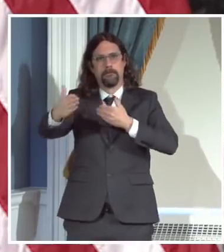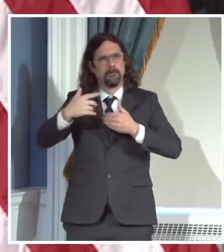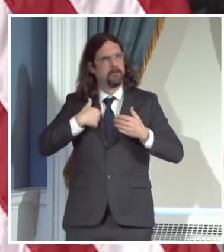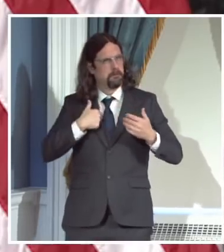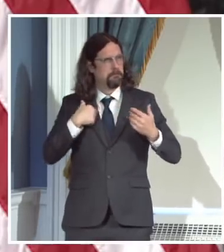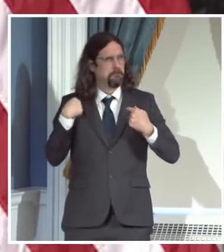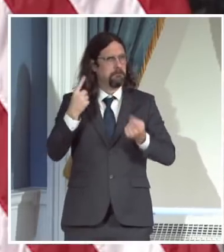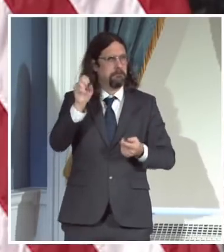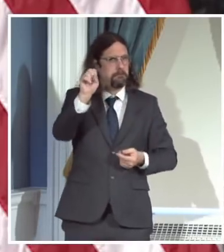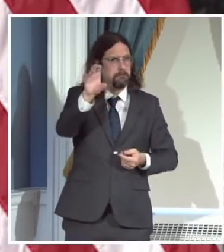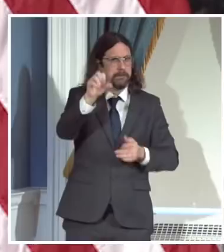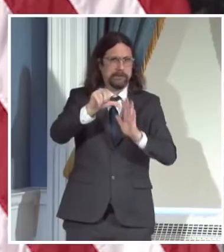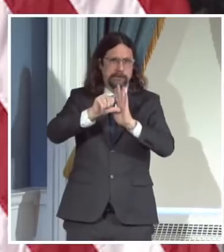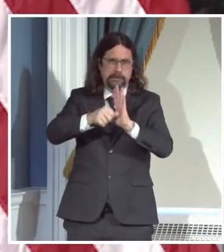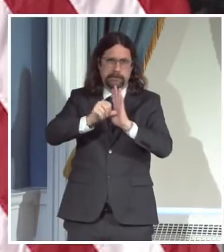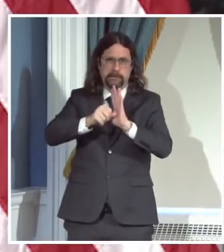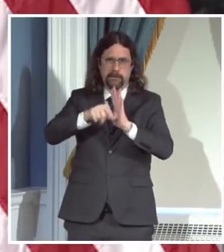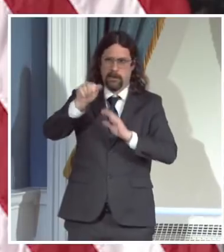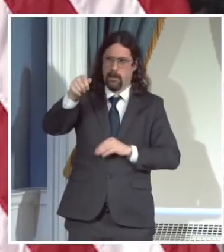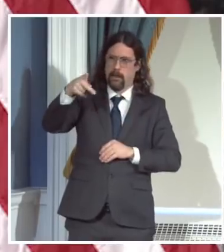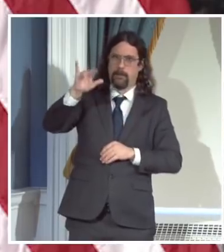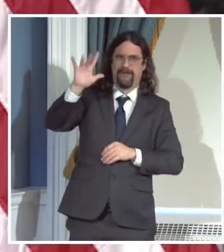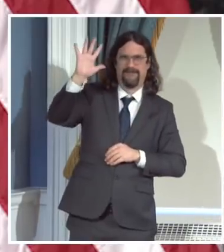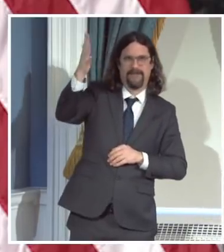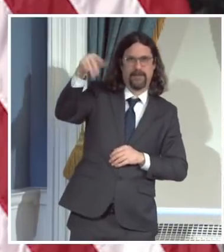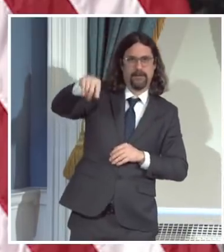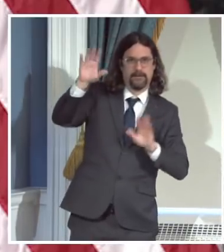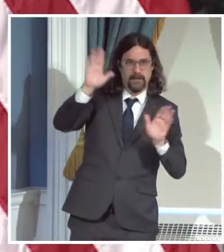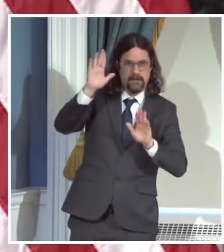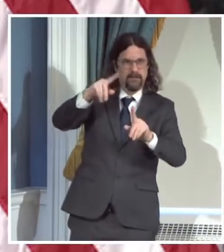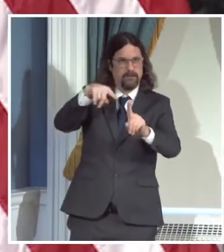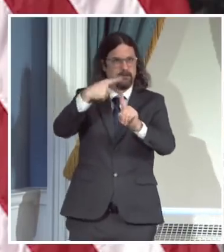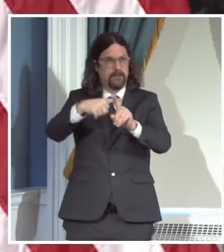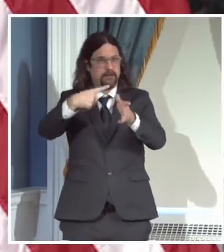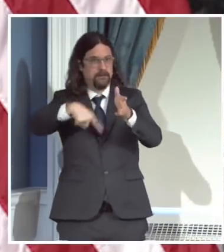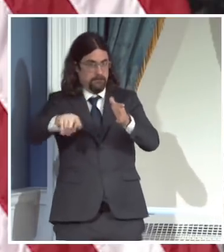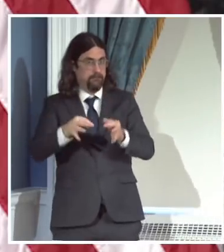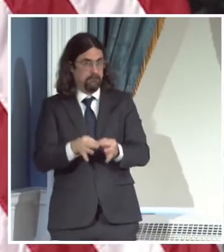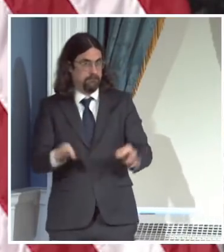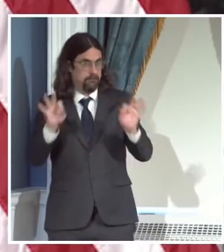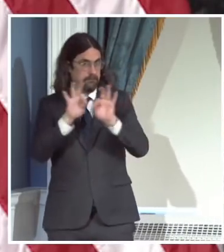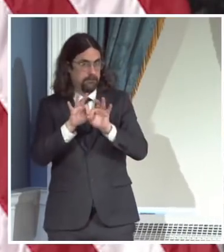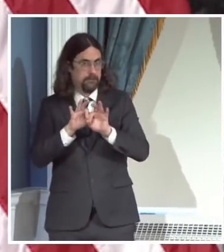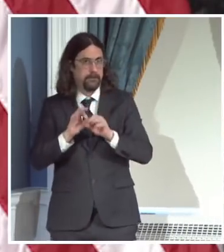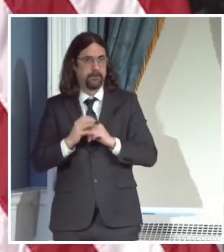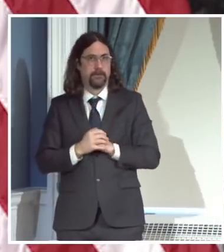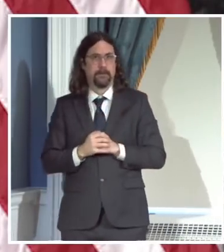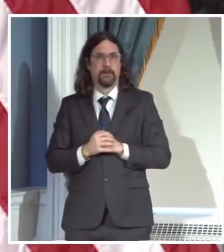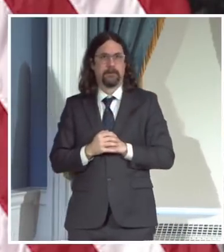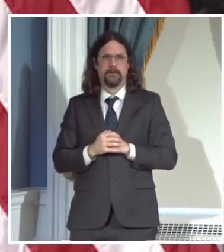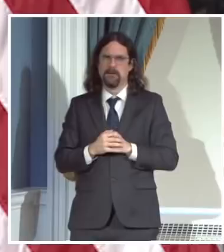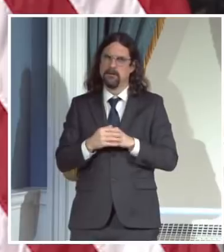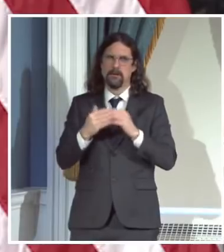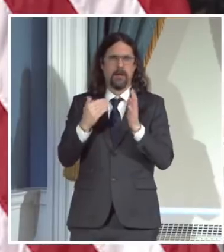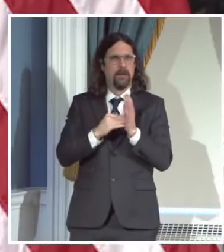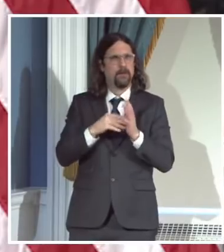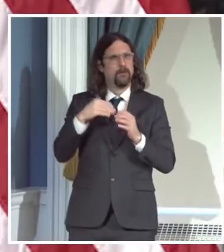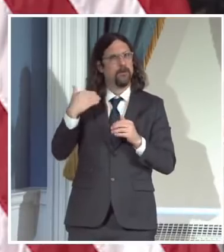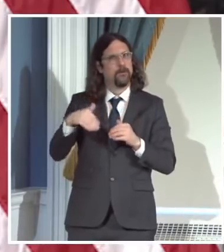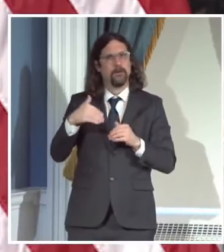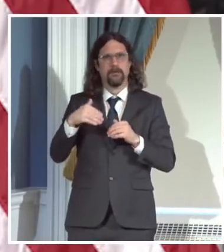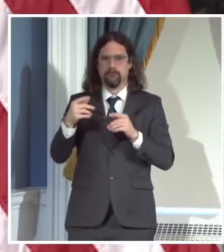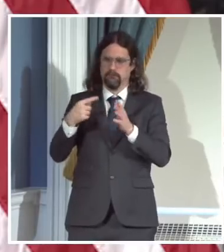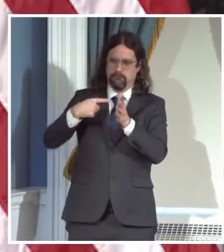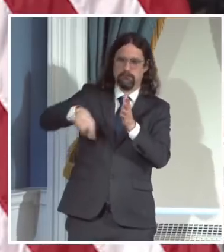very difficult, intense week, and yet the preparations are very, very strong for next week as well. We'll keep updating you on that. But here's the